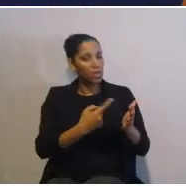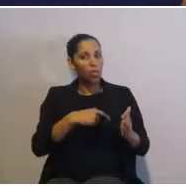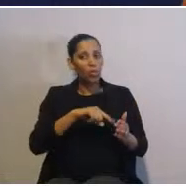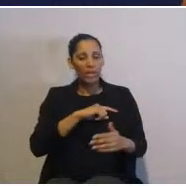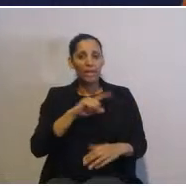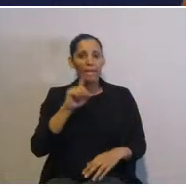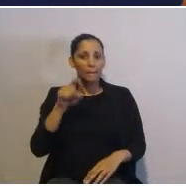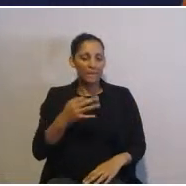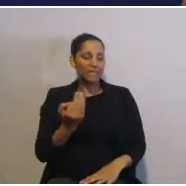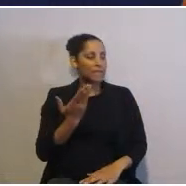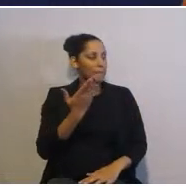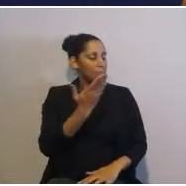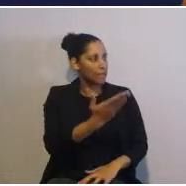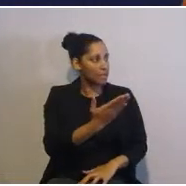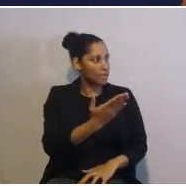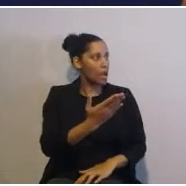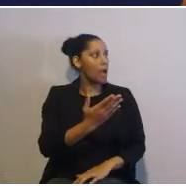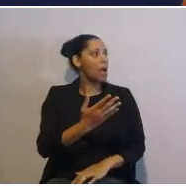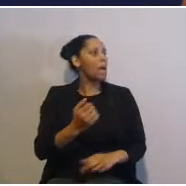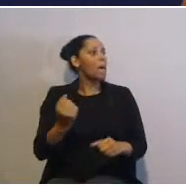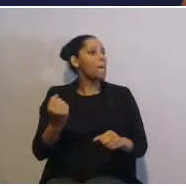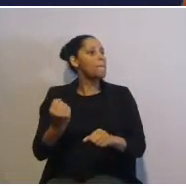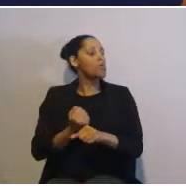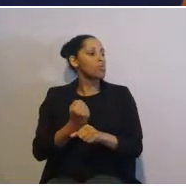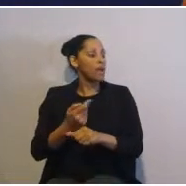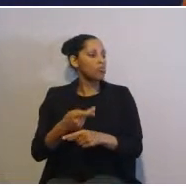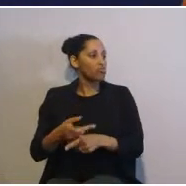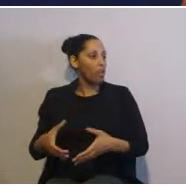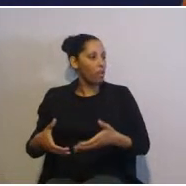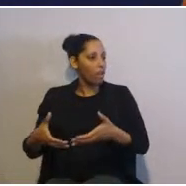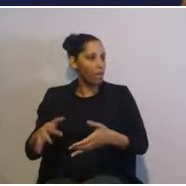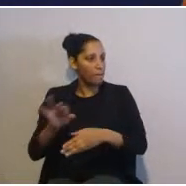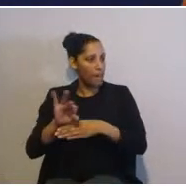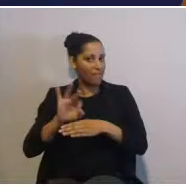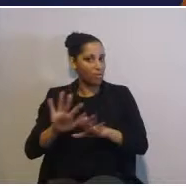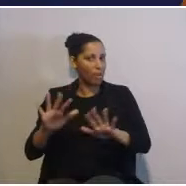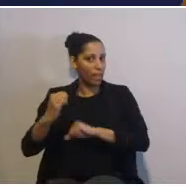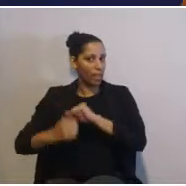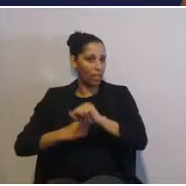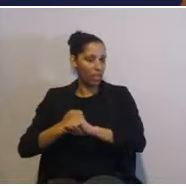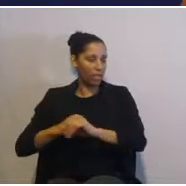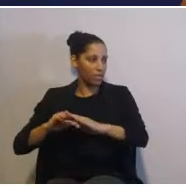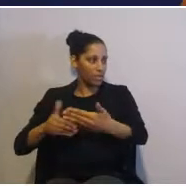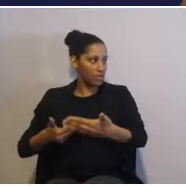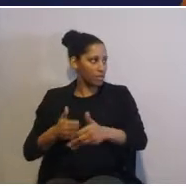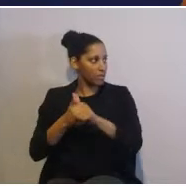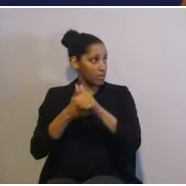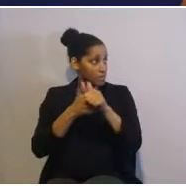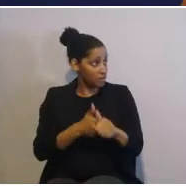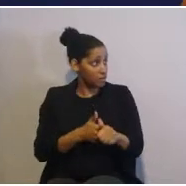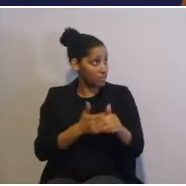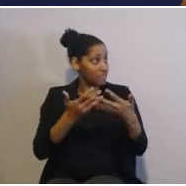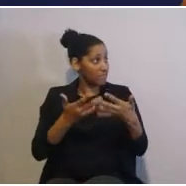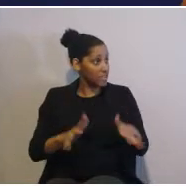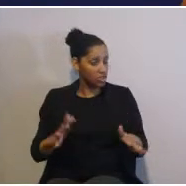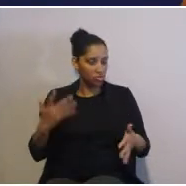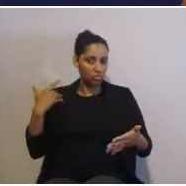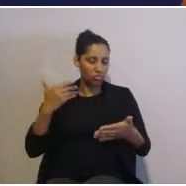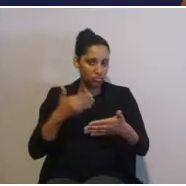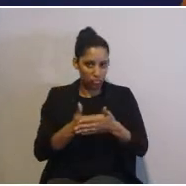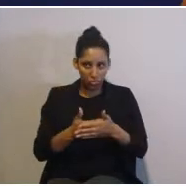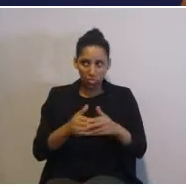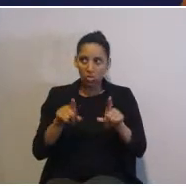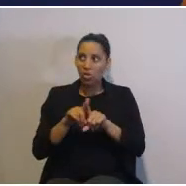have to submit a production plan for a 10-year period. And in terms of the compliance that has been done, Eric